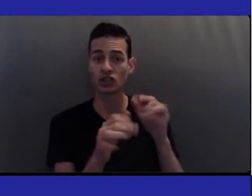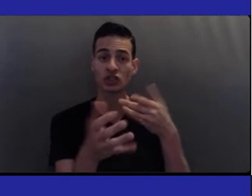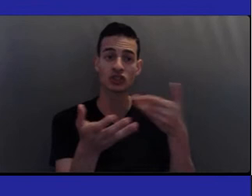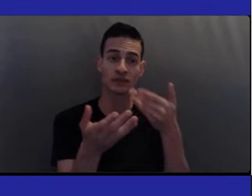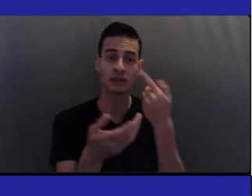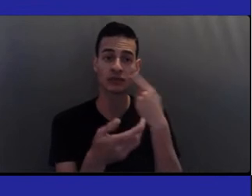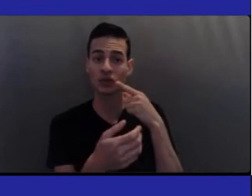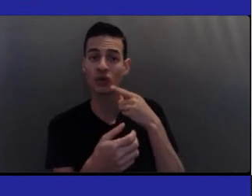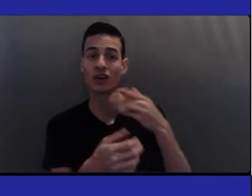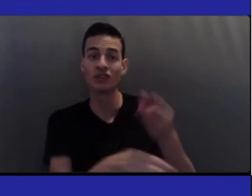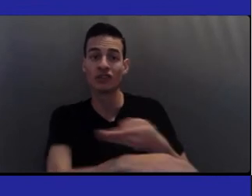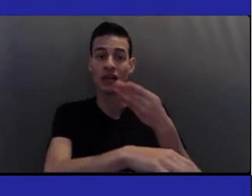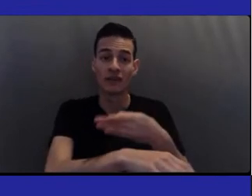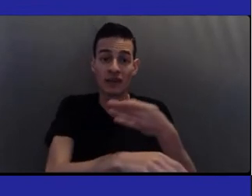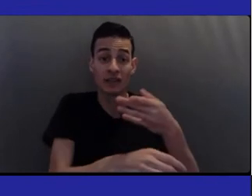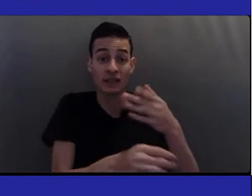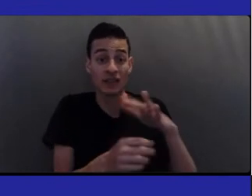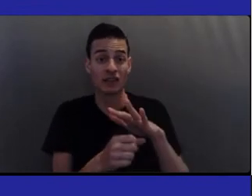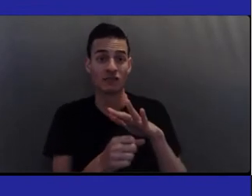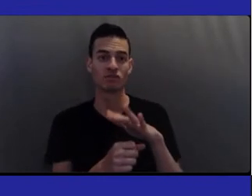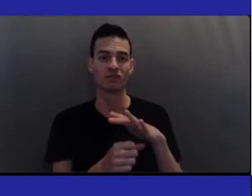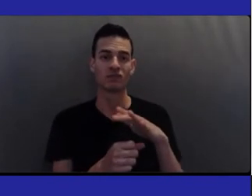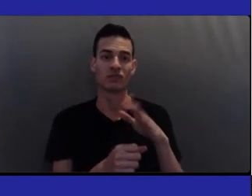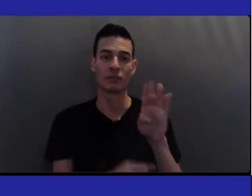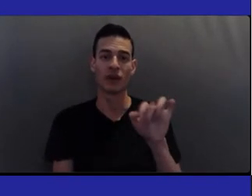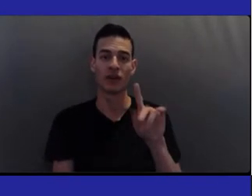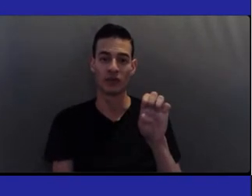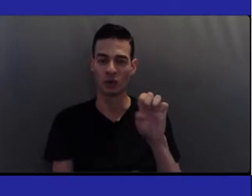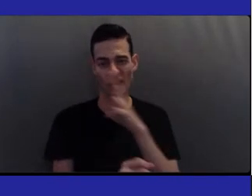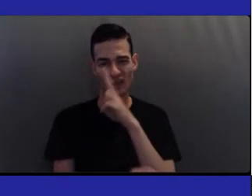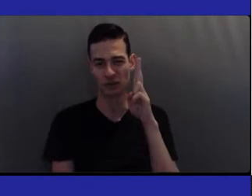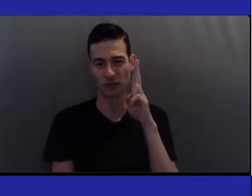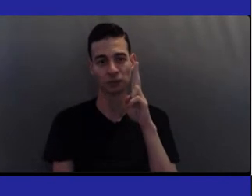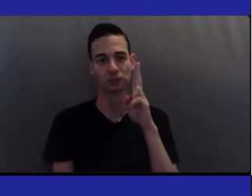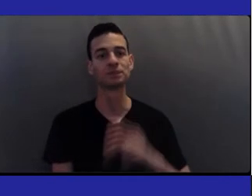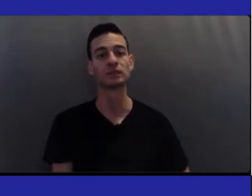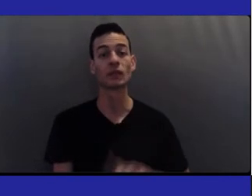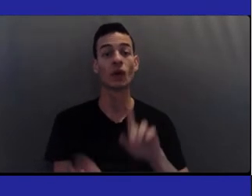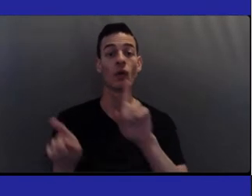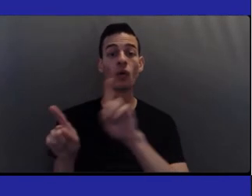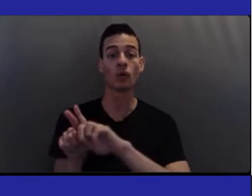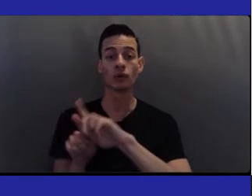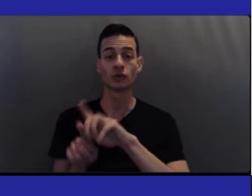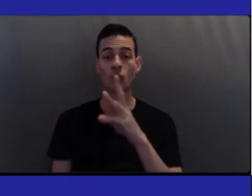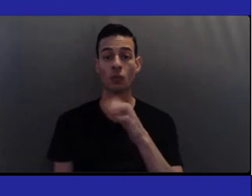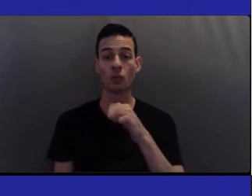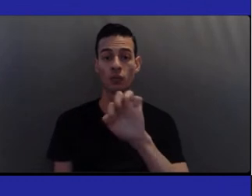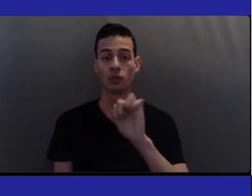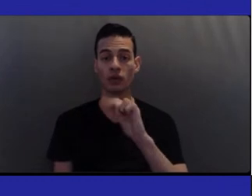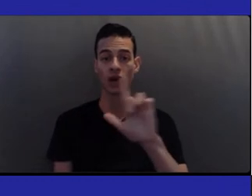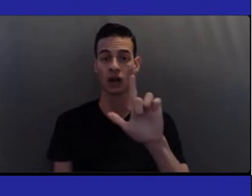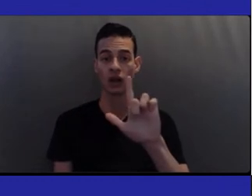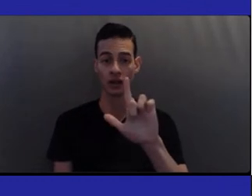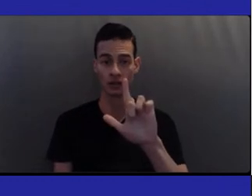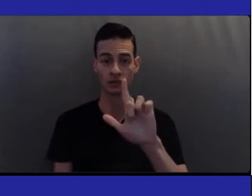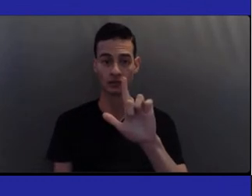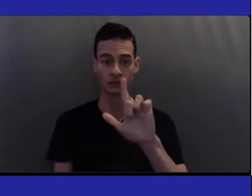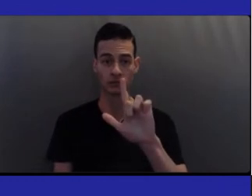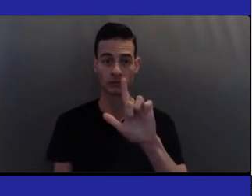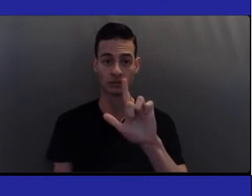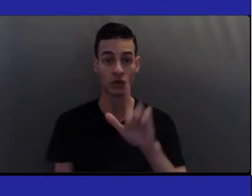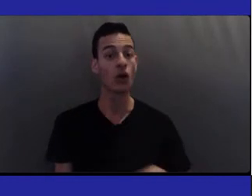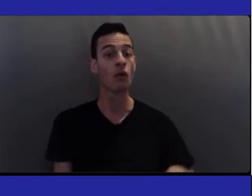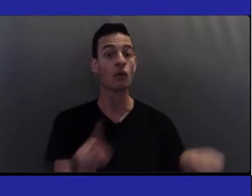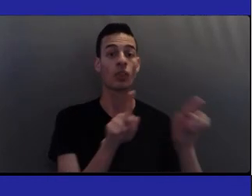space at NYC Health and Hospitals Bellevue Hospital and NYC Health and Hospitals Woodhull Hospital in connection with the